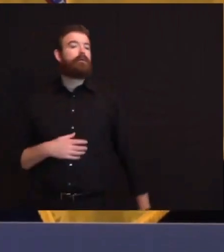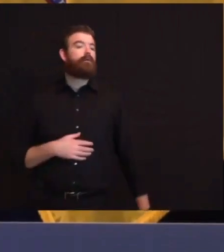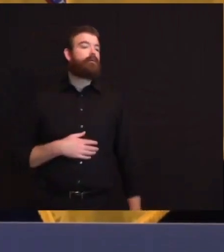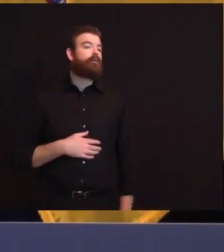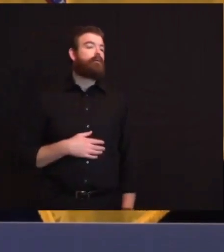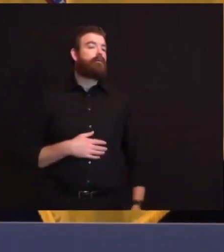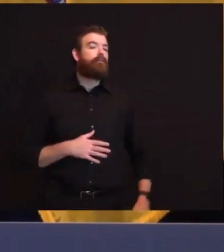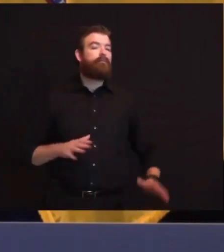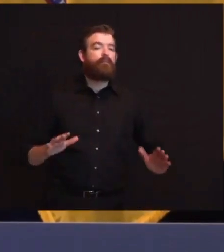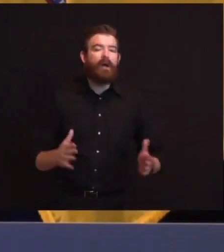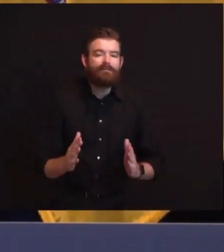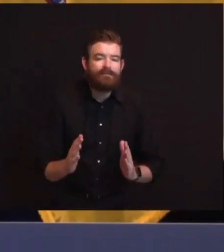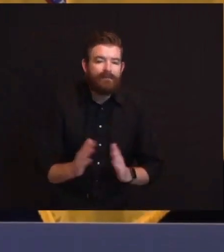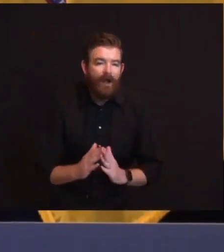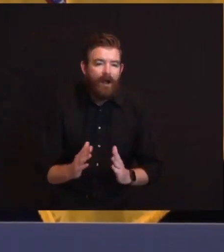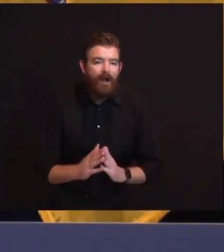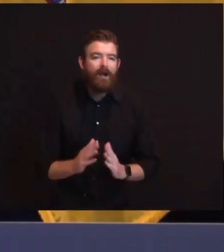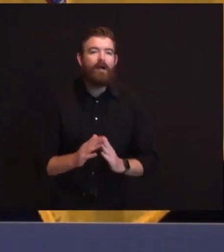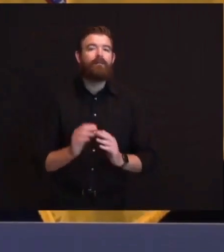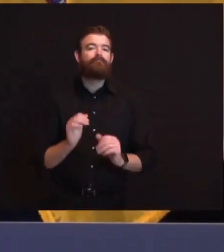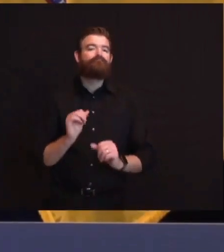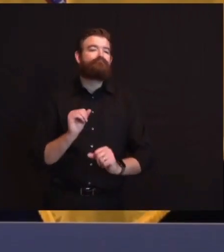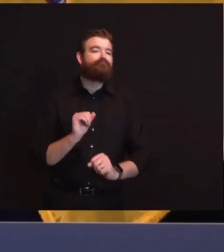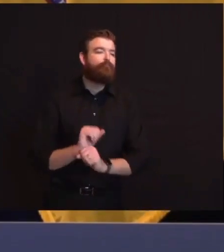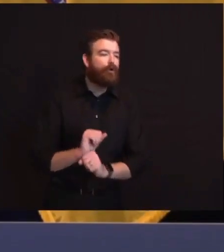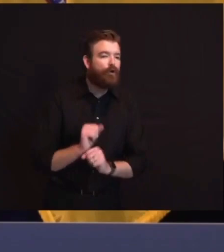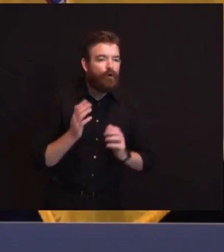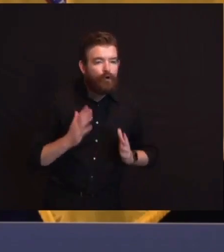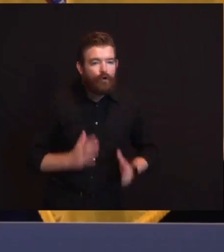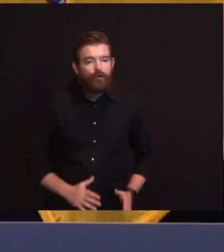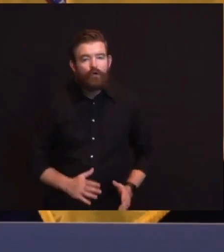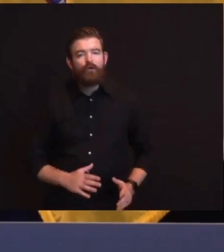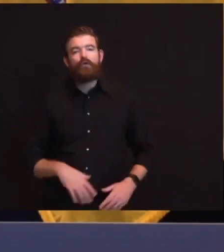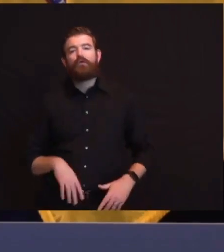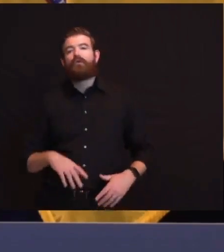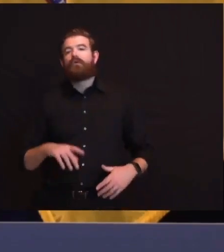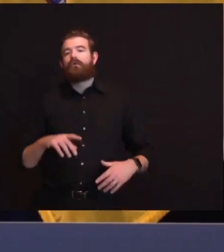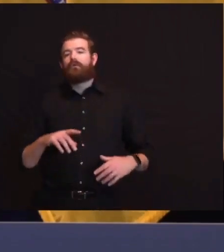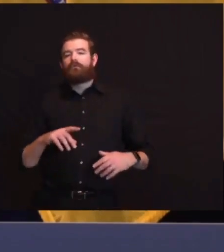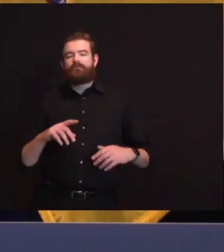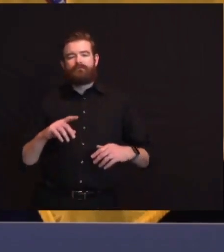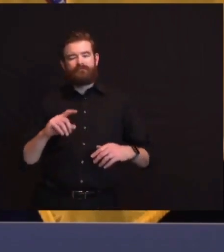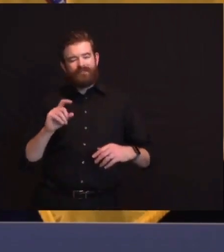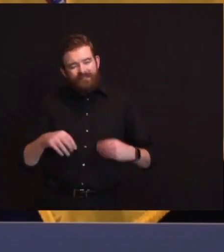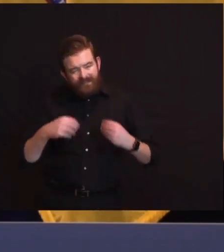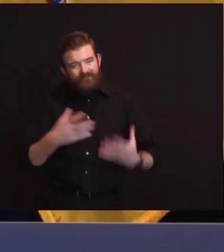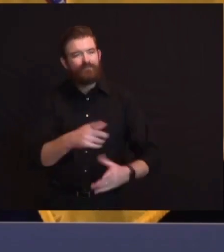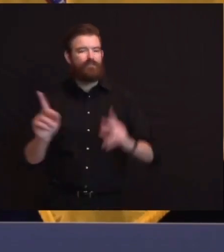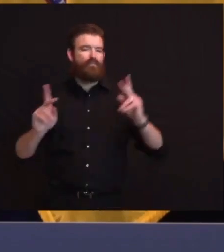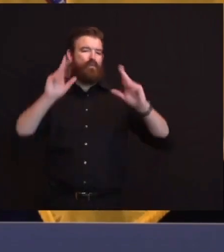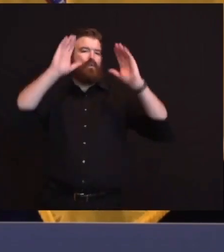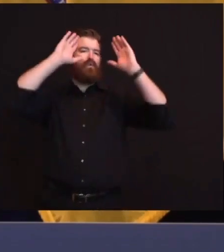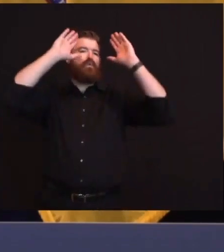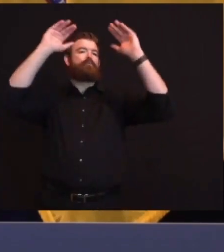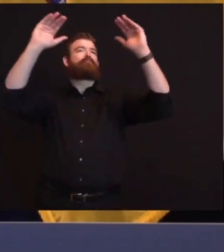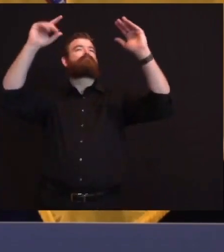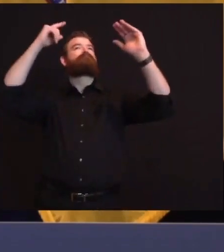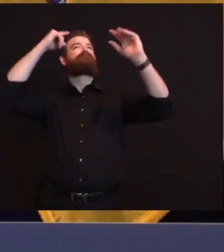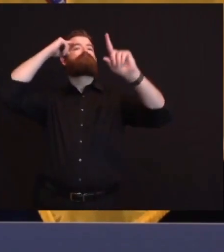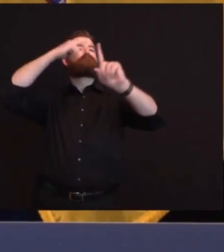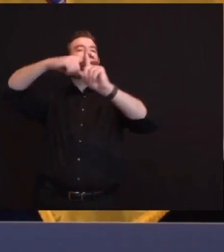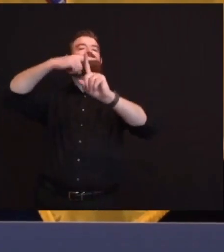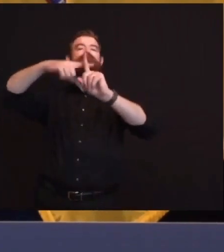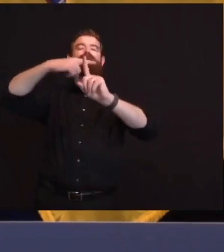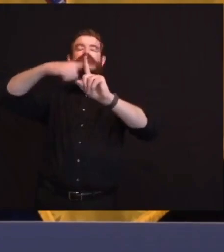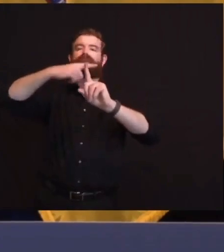employed, to keep them delivering the services. We got to give people a reason to believe. We got to give them hope. We'll do everything we can in our state.